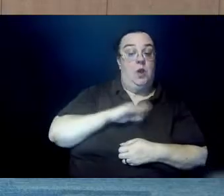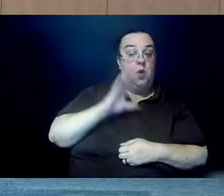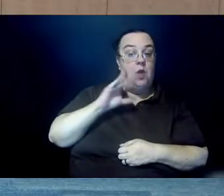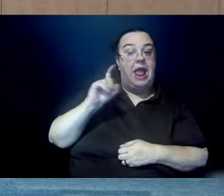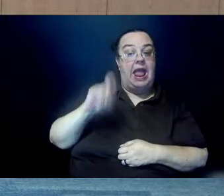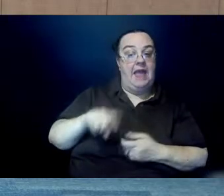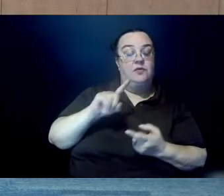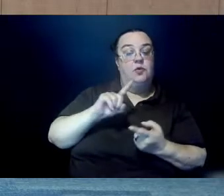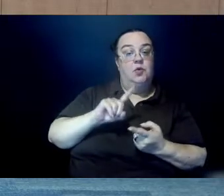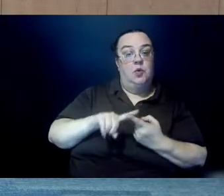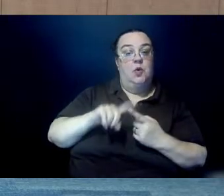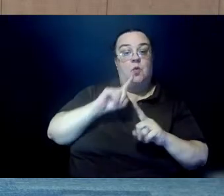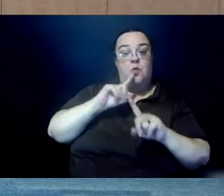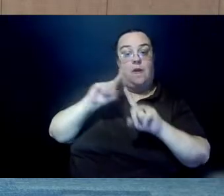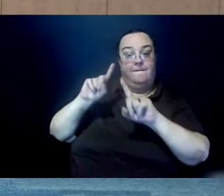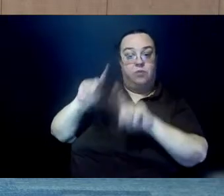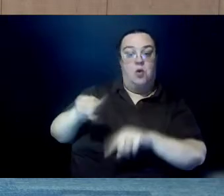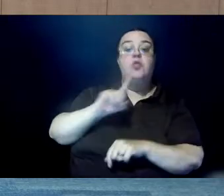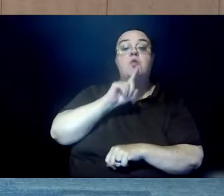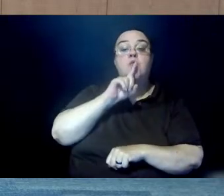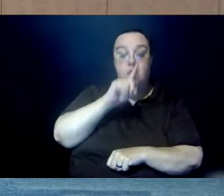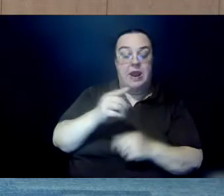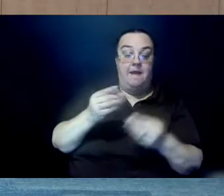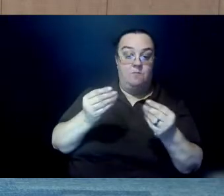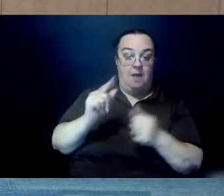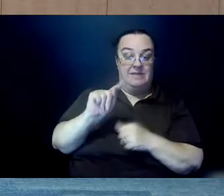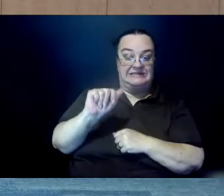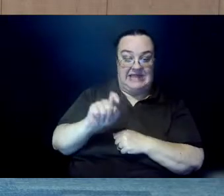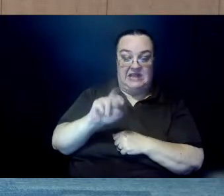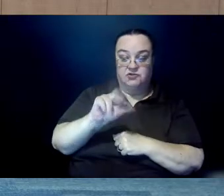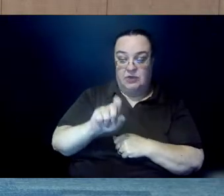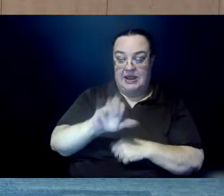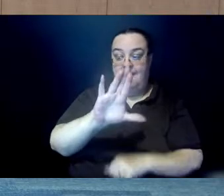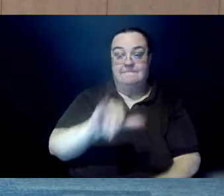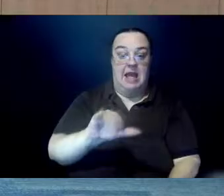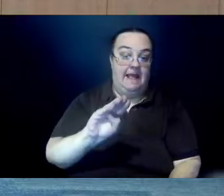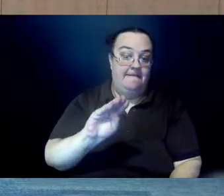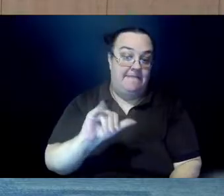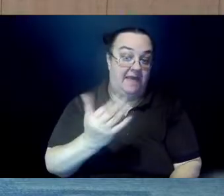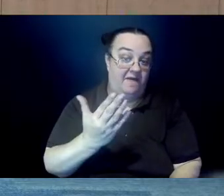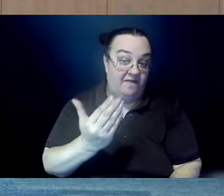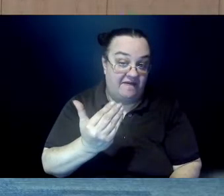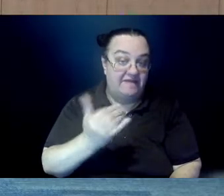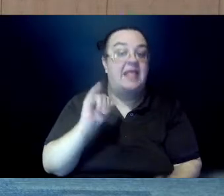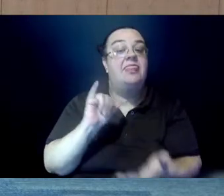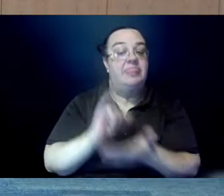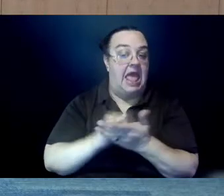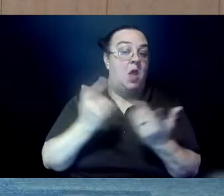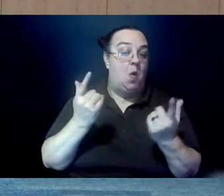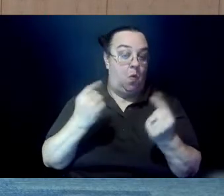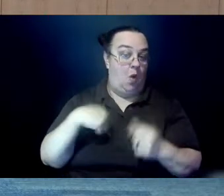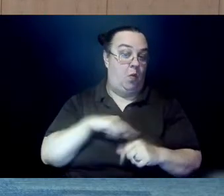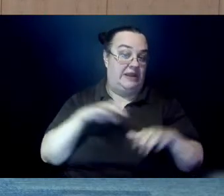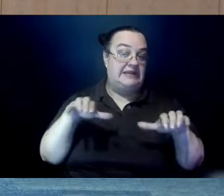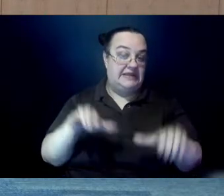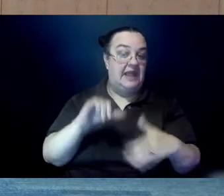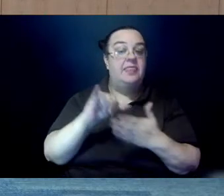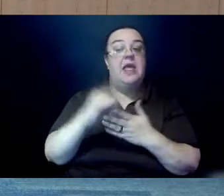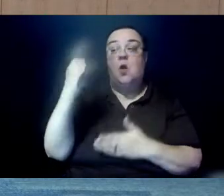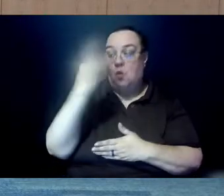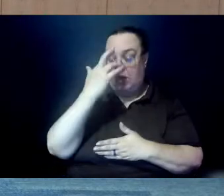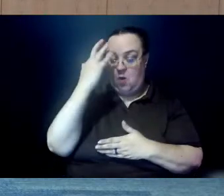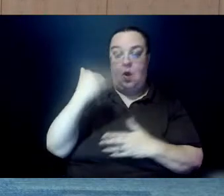report the real property tax rates by May 15th. So that is what we did. That is why we took the vote we